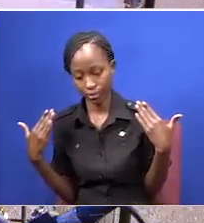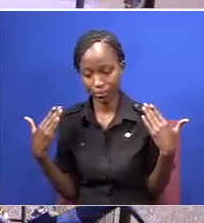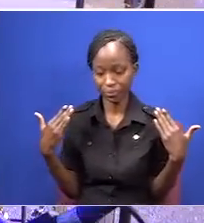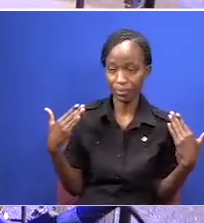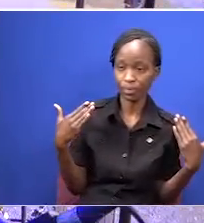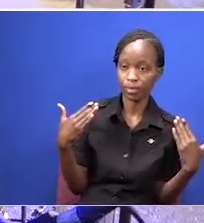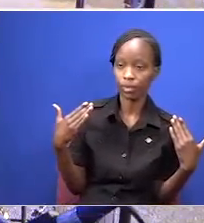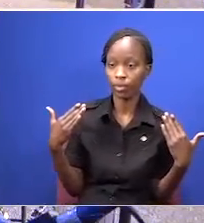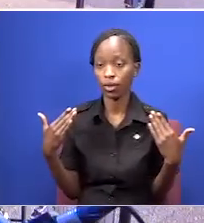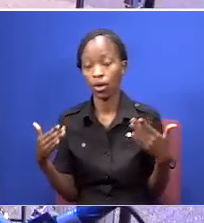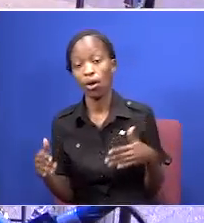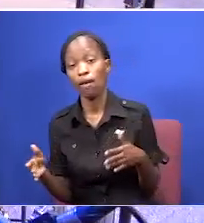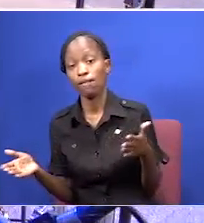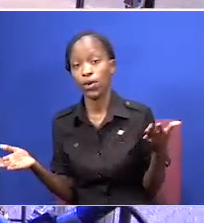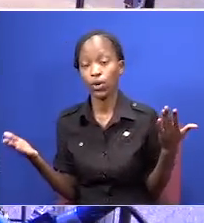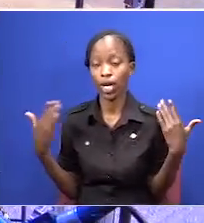forever